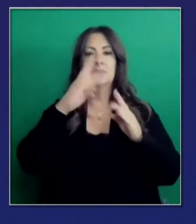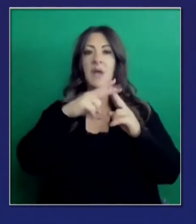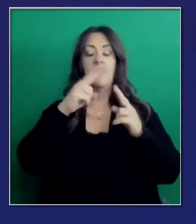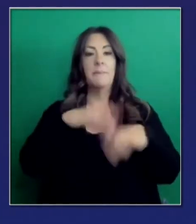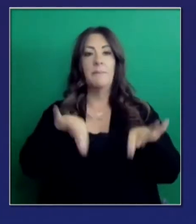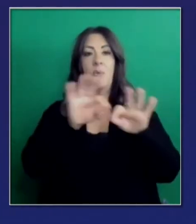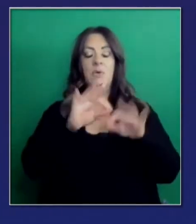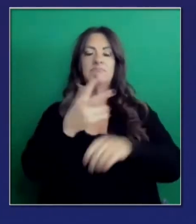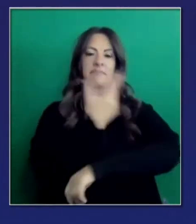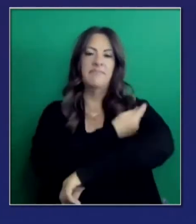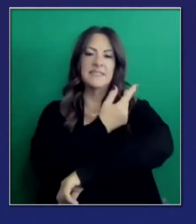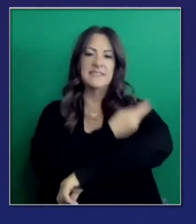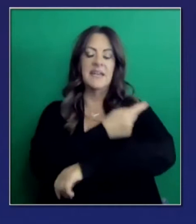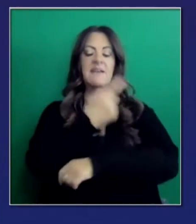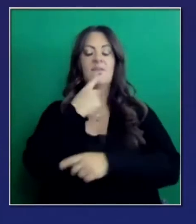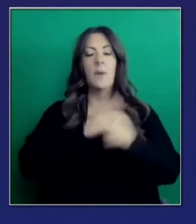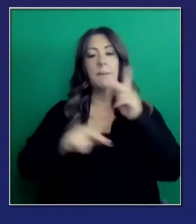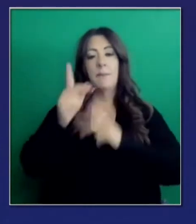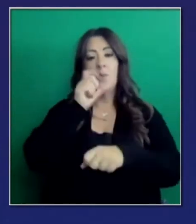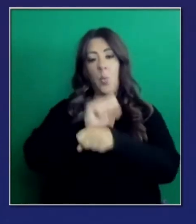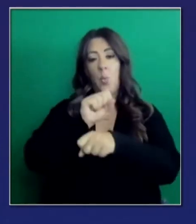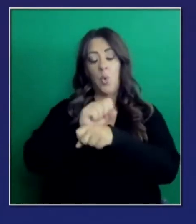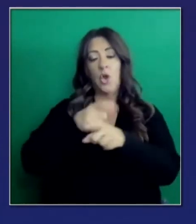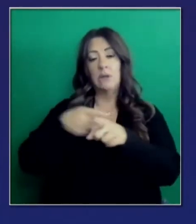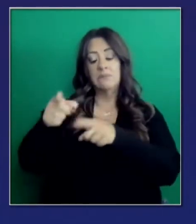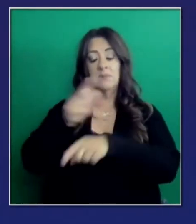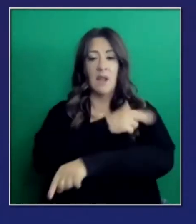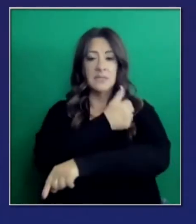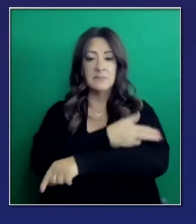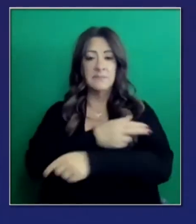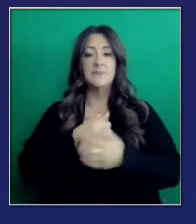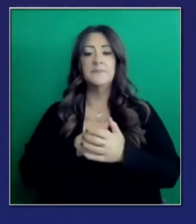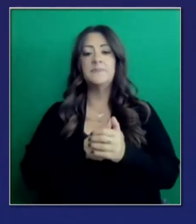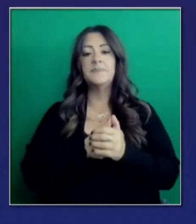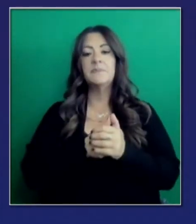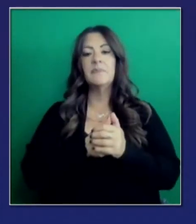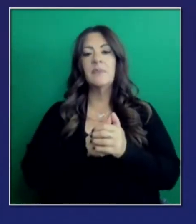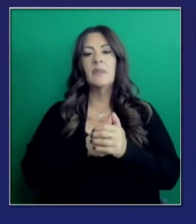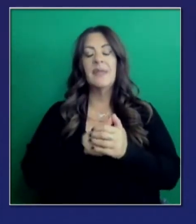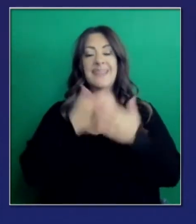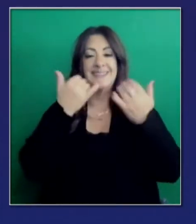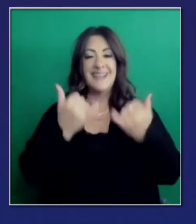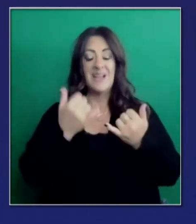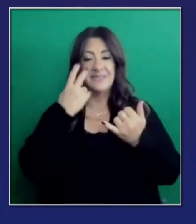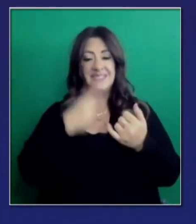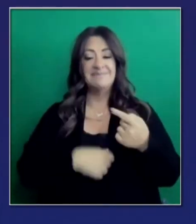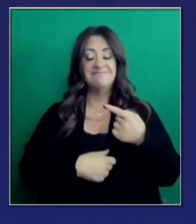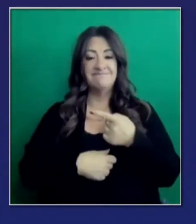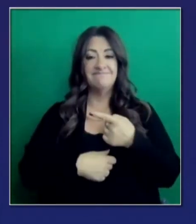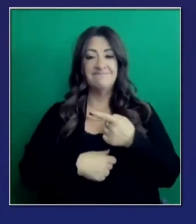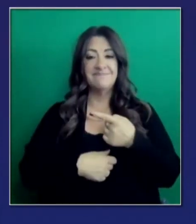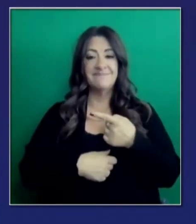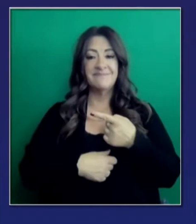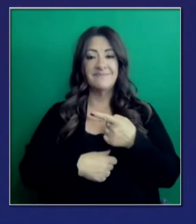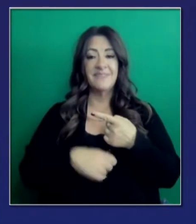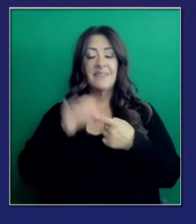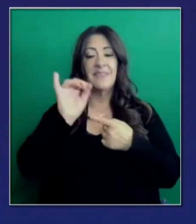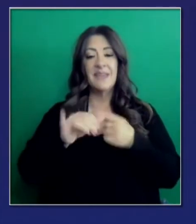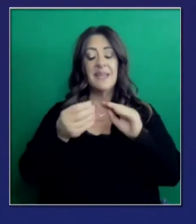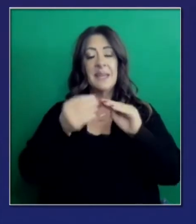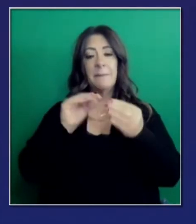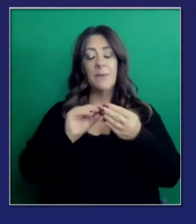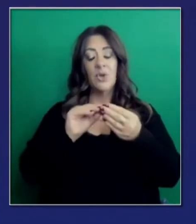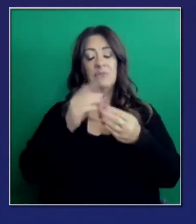to be significant. And this is a sober reminder of how deadly this pandemic remains, more so now than